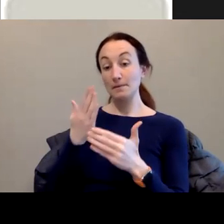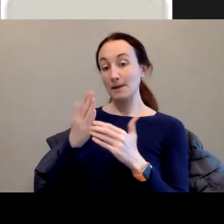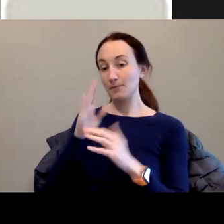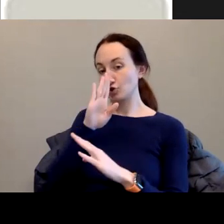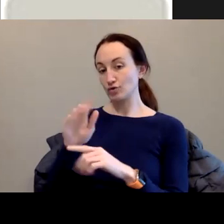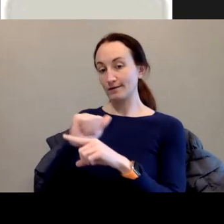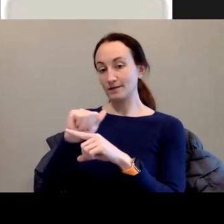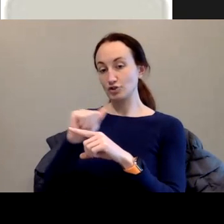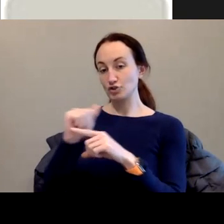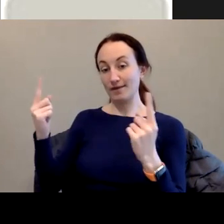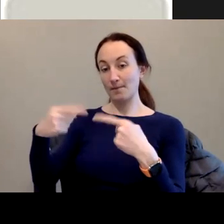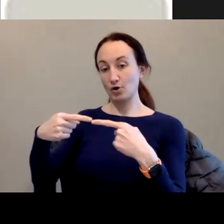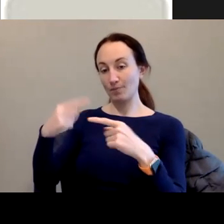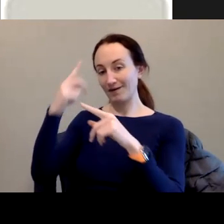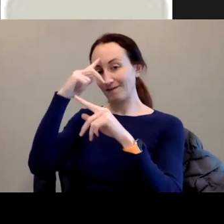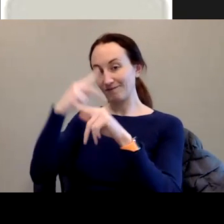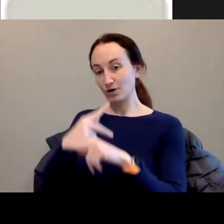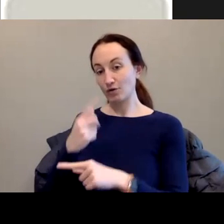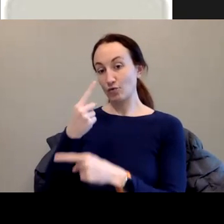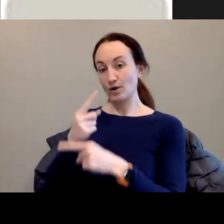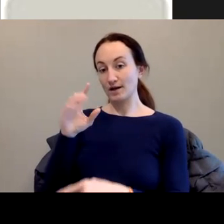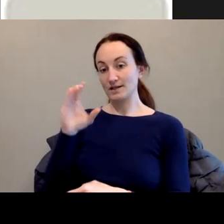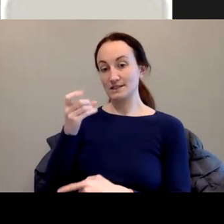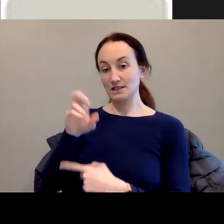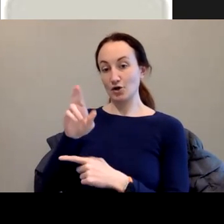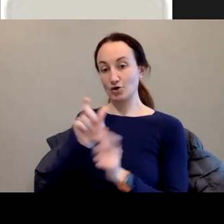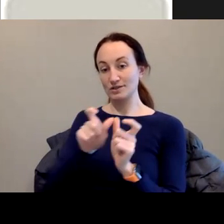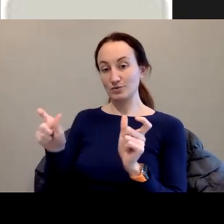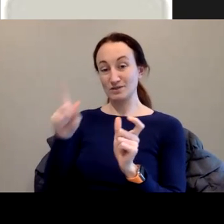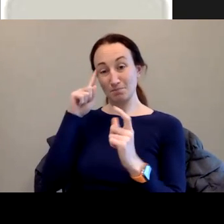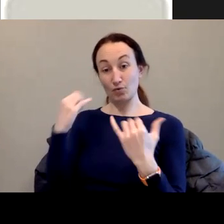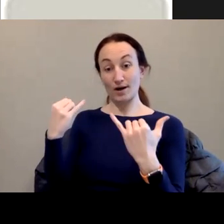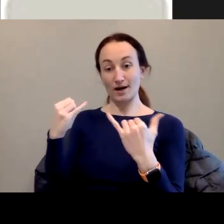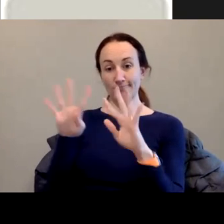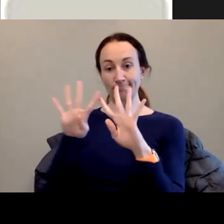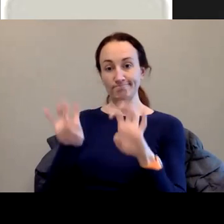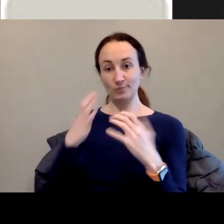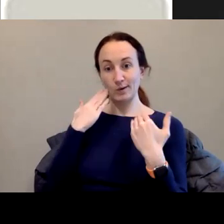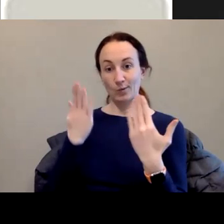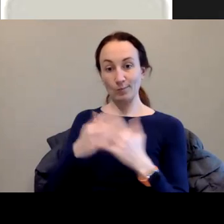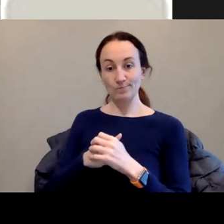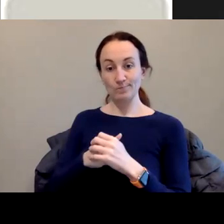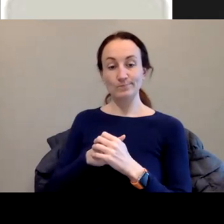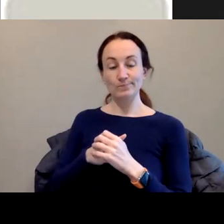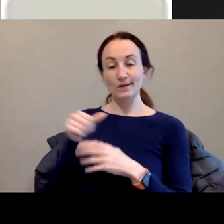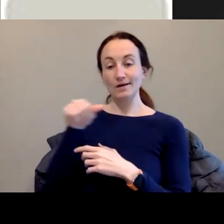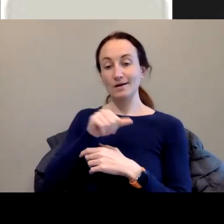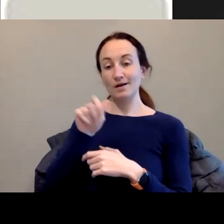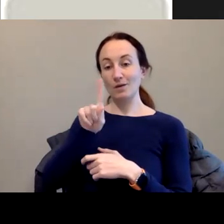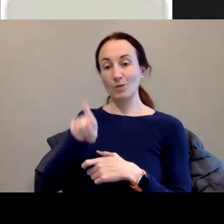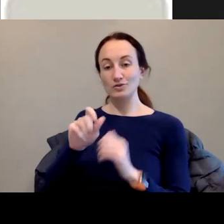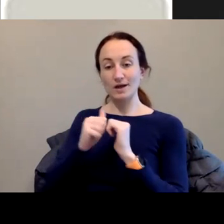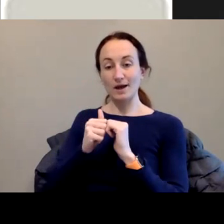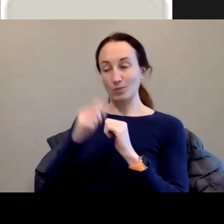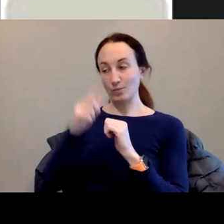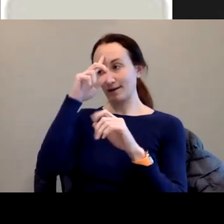and figure out the right CDR sequences. We don't know, right? Another question is how to calculate